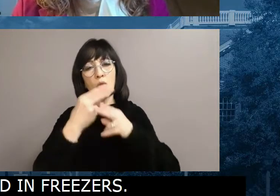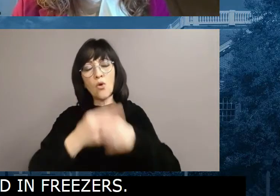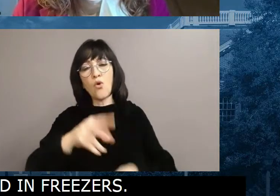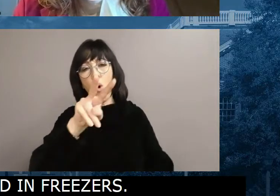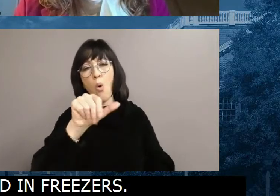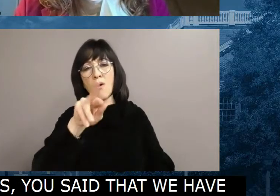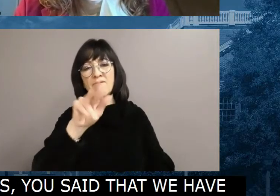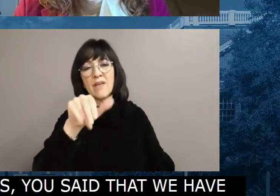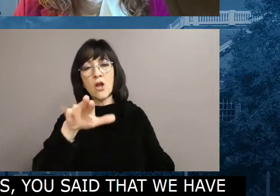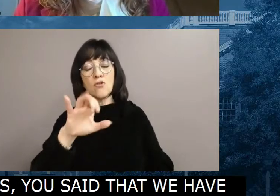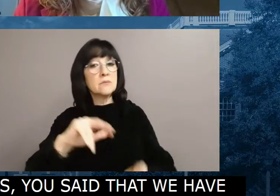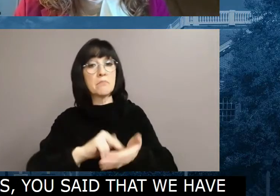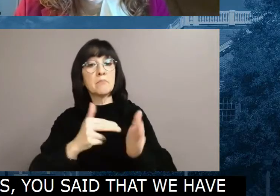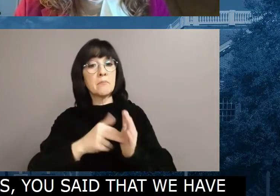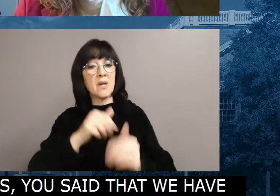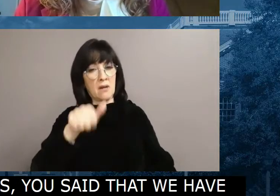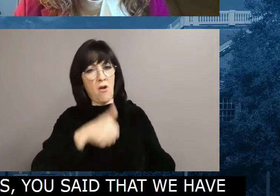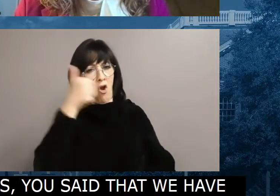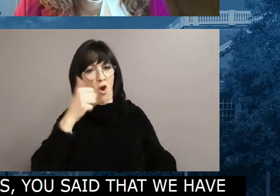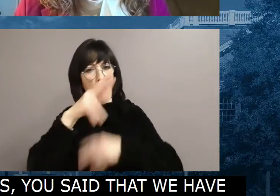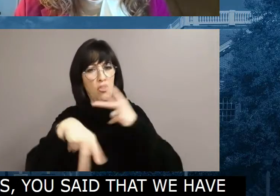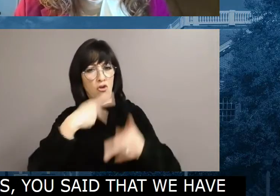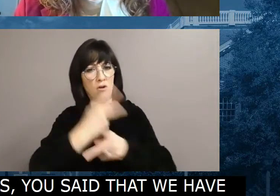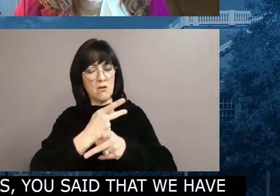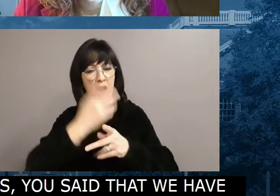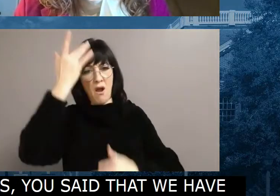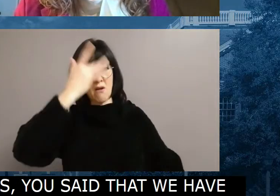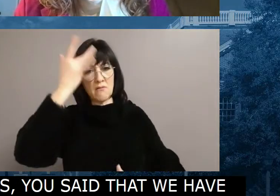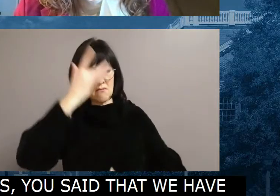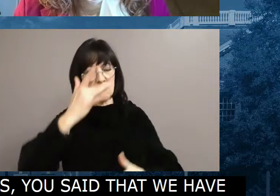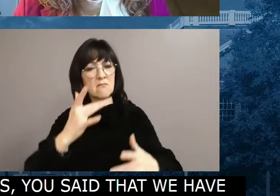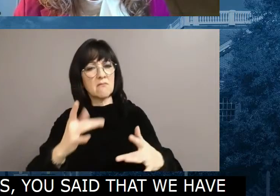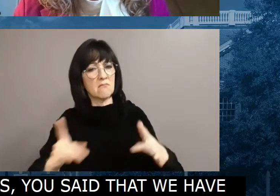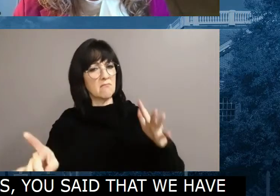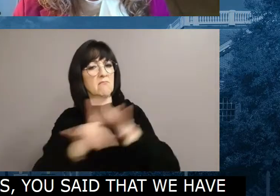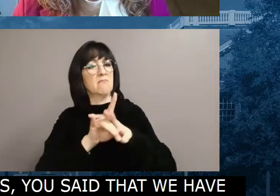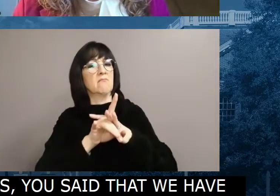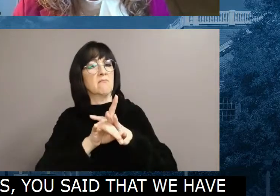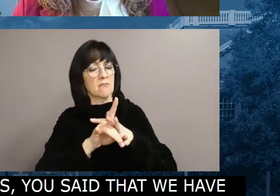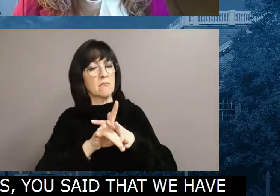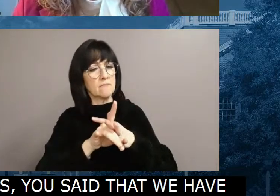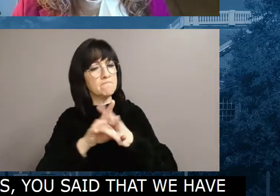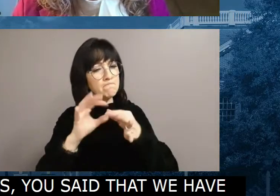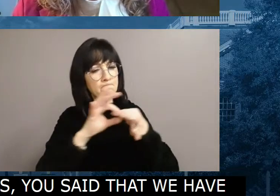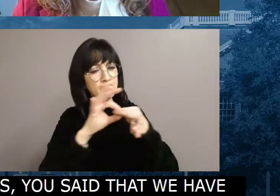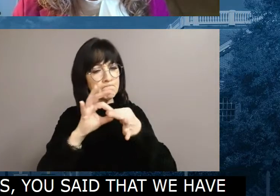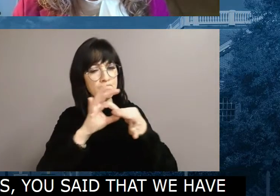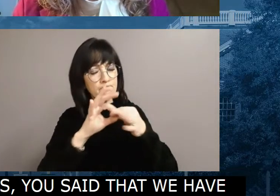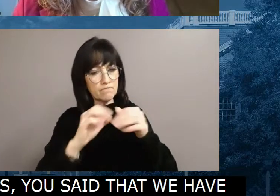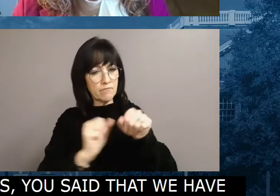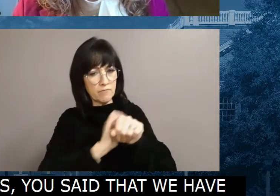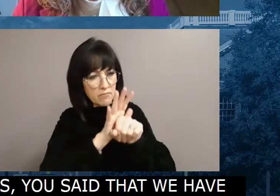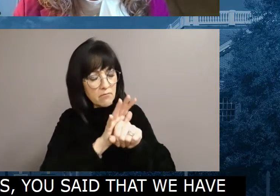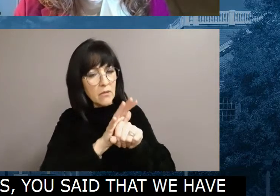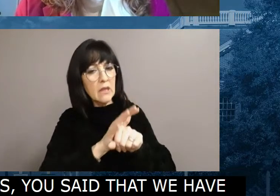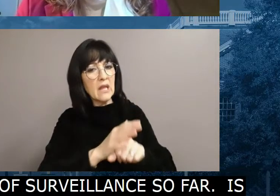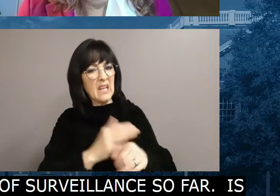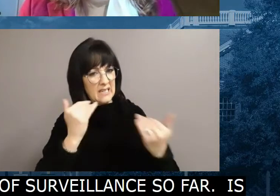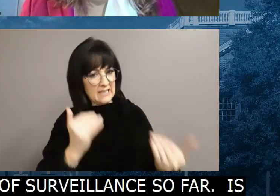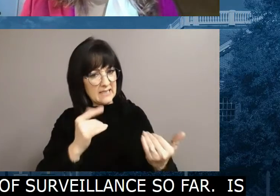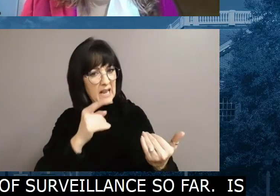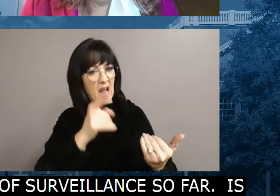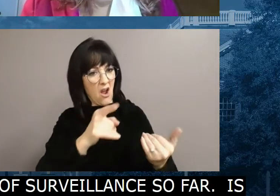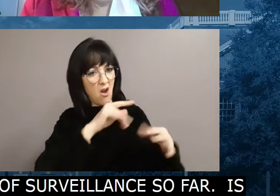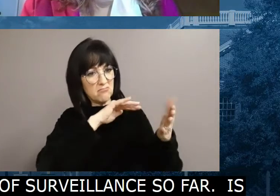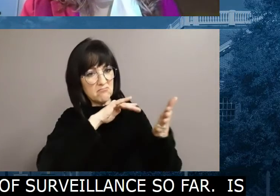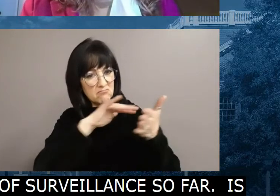Has what we've seen aligned with what you thought was possible, or what you thought we would see as far as their spread to this